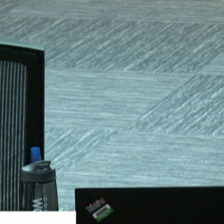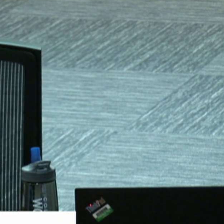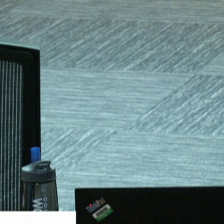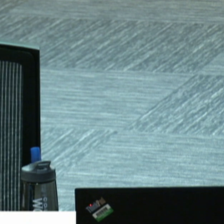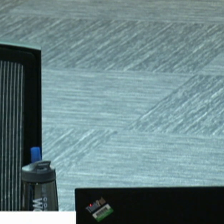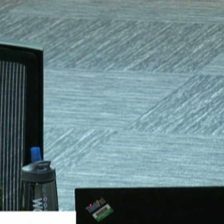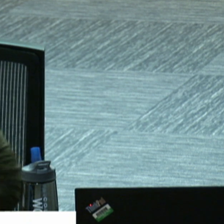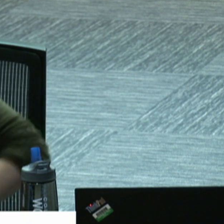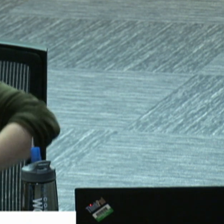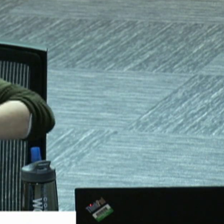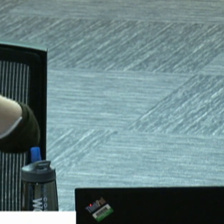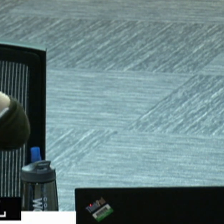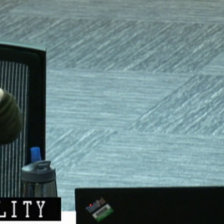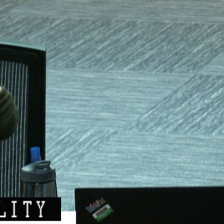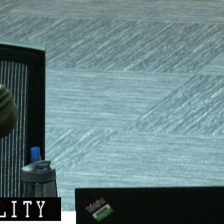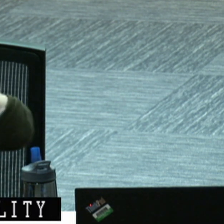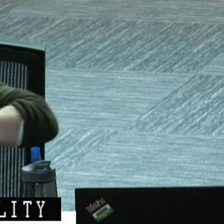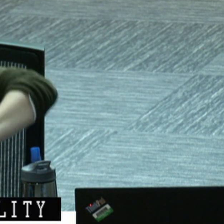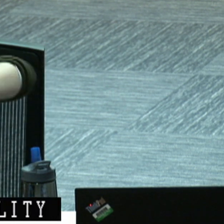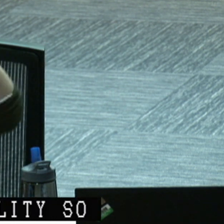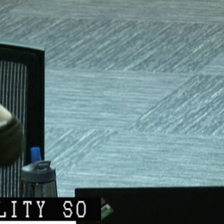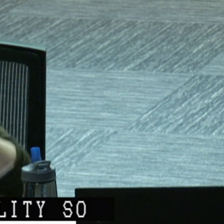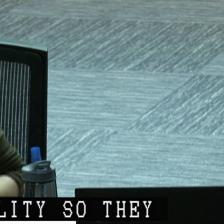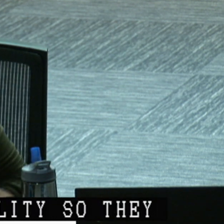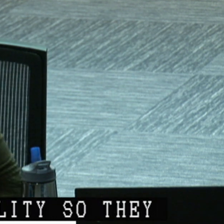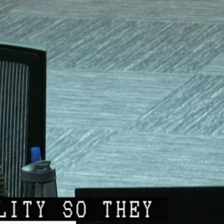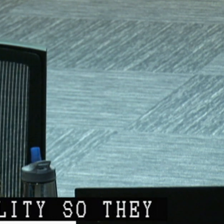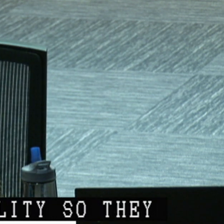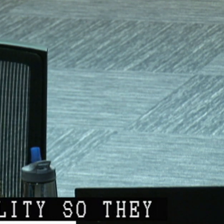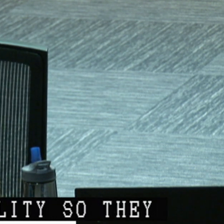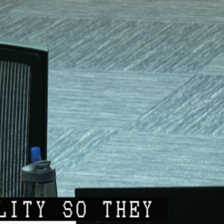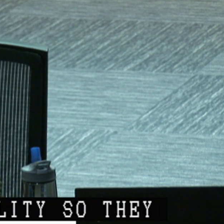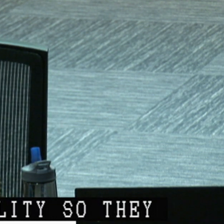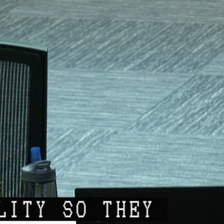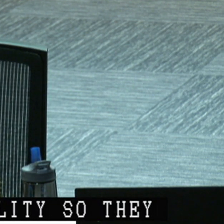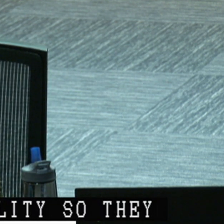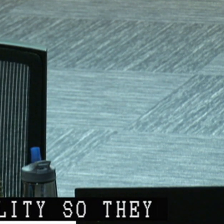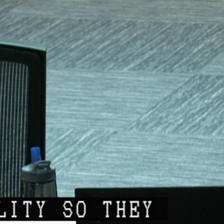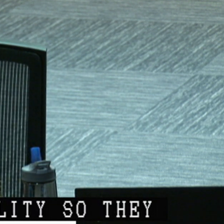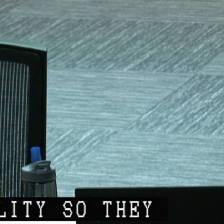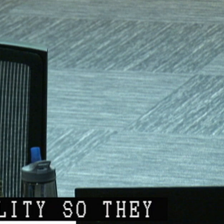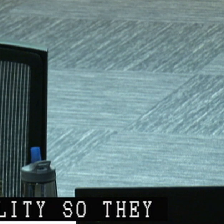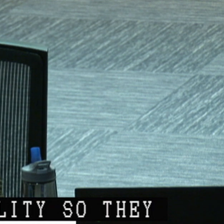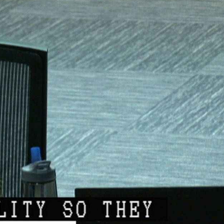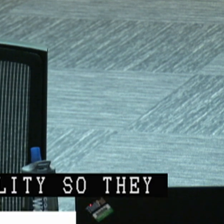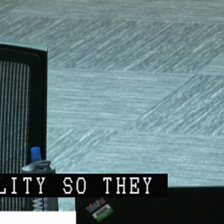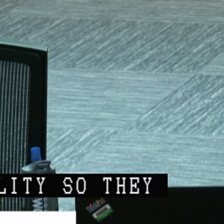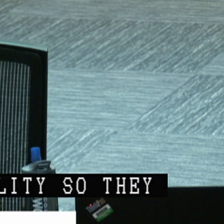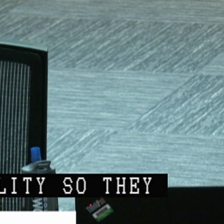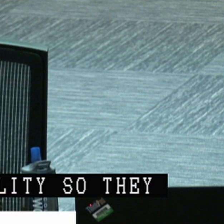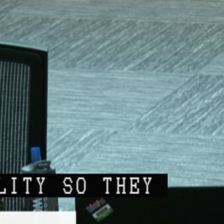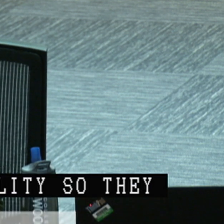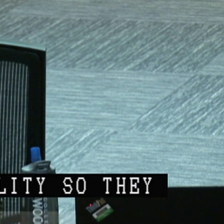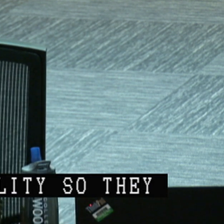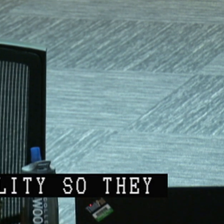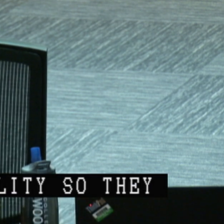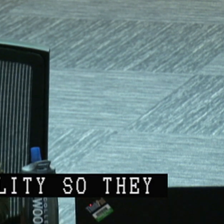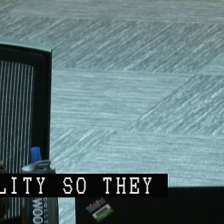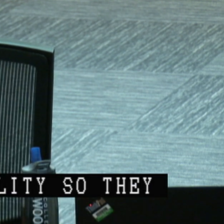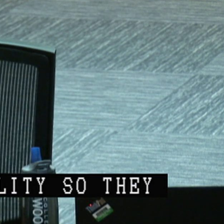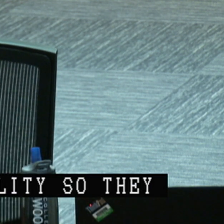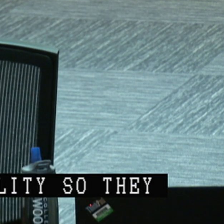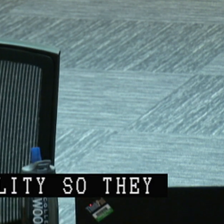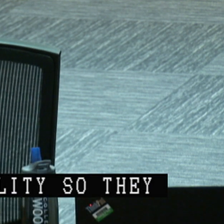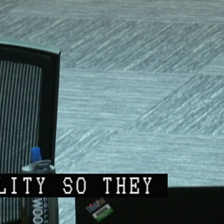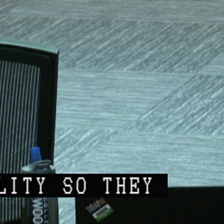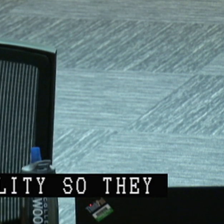any questions that you all have and you can't remember their phone number like you mentioned, we've got them all, but we're looking forward to another great year of